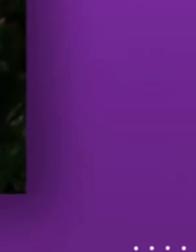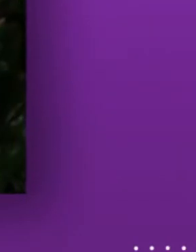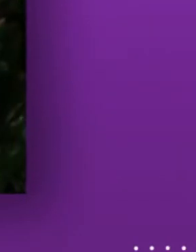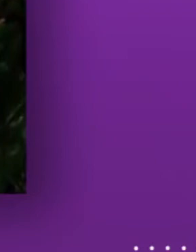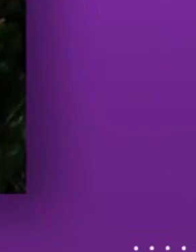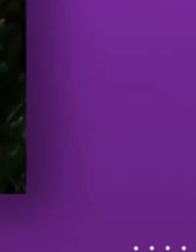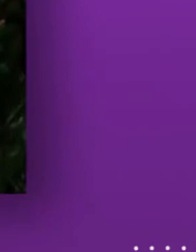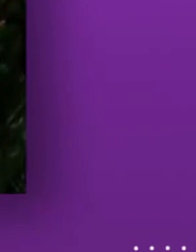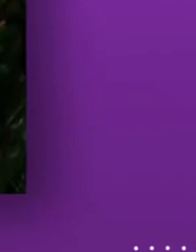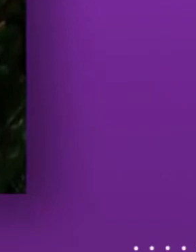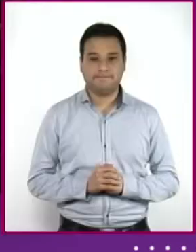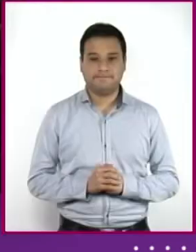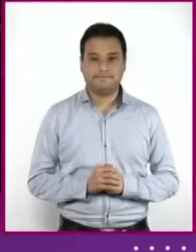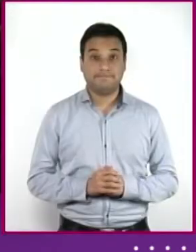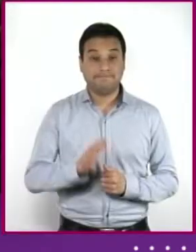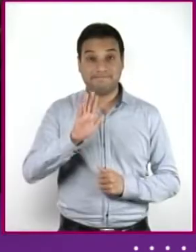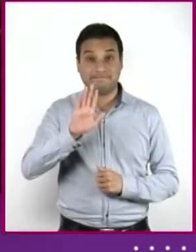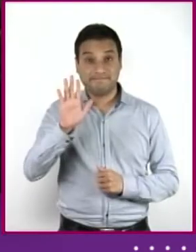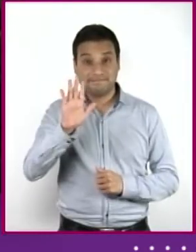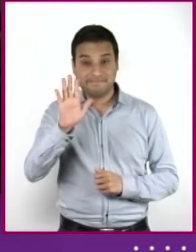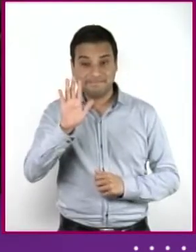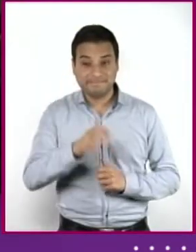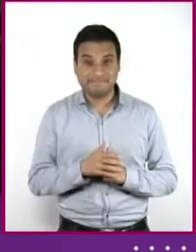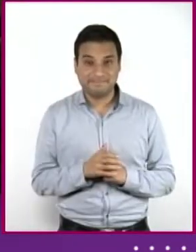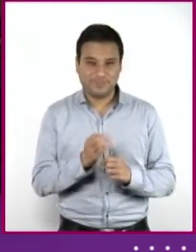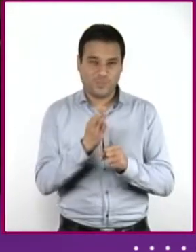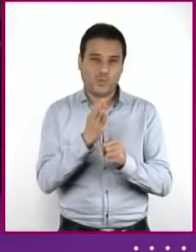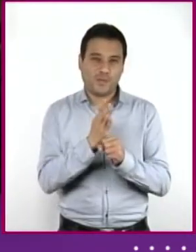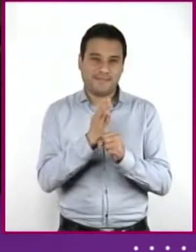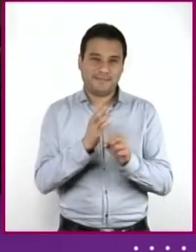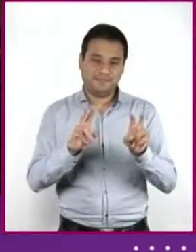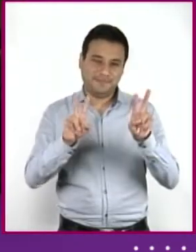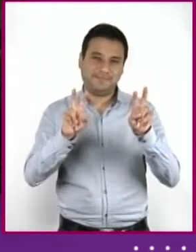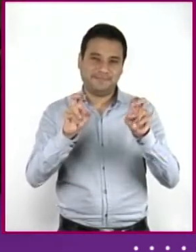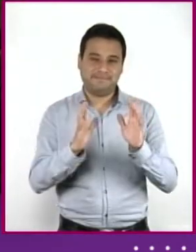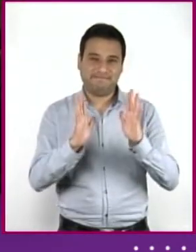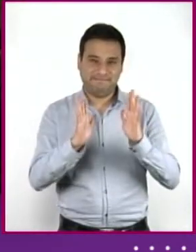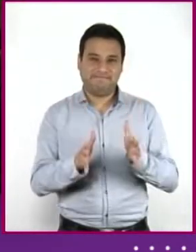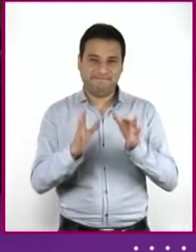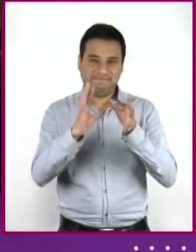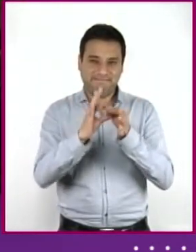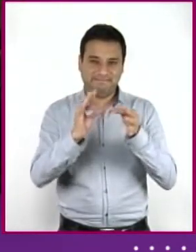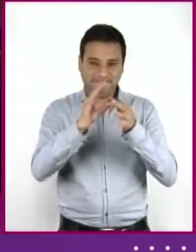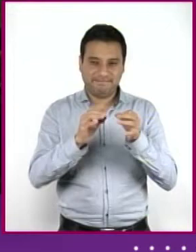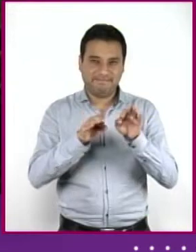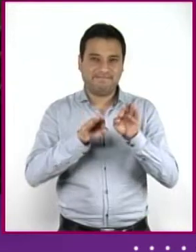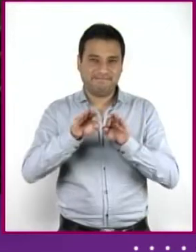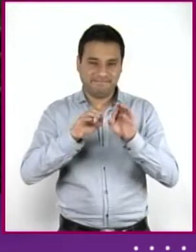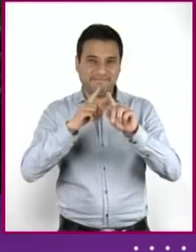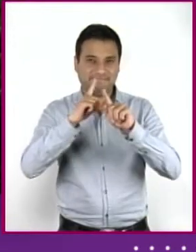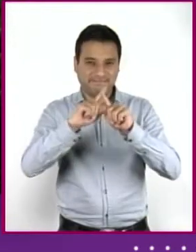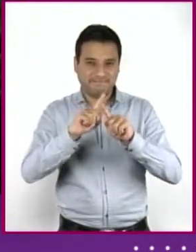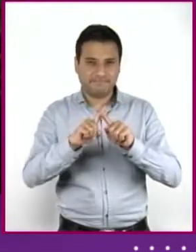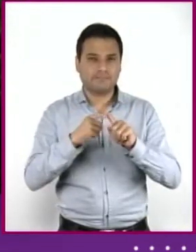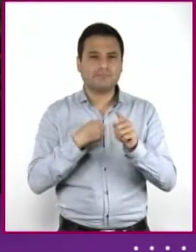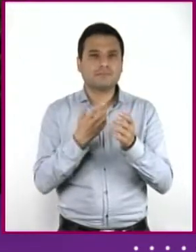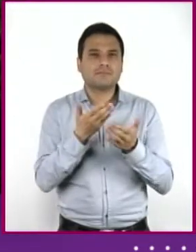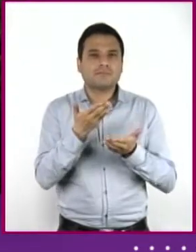Yeah! Hola. En la lección de hoy, identificamos algunas profesiones. ¿Y cómo ofrecer un